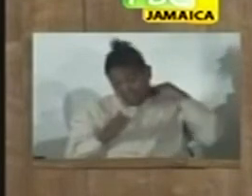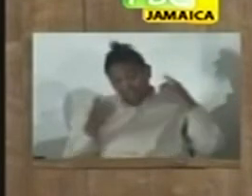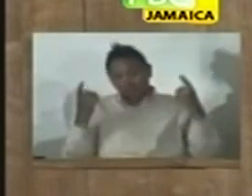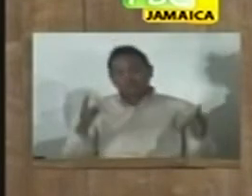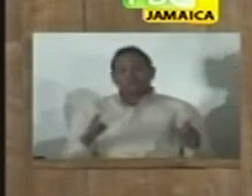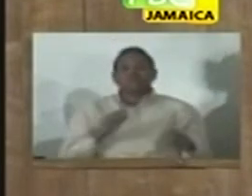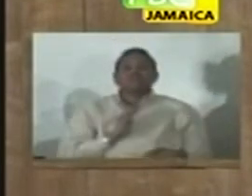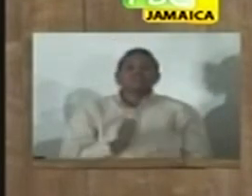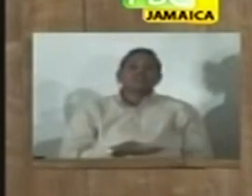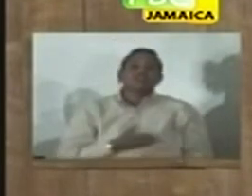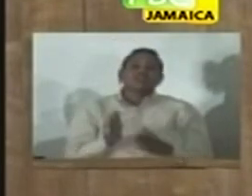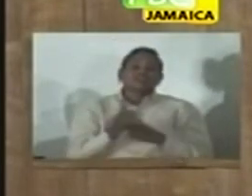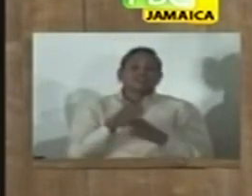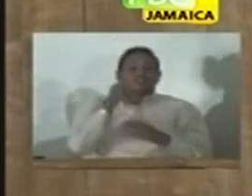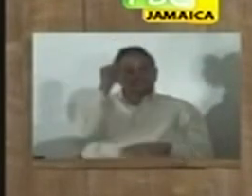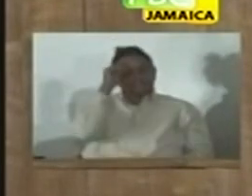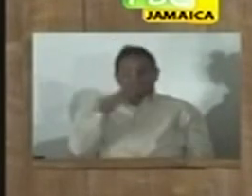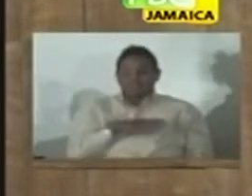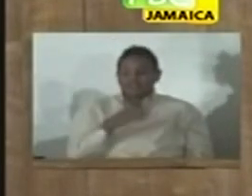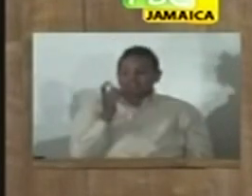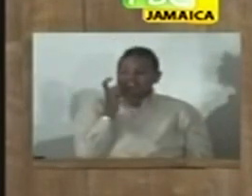fishermen recently